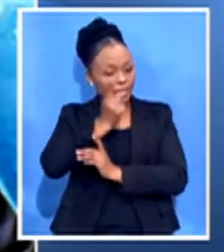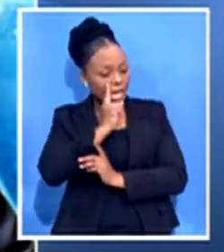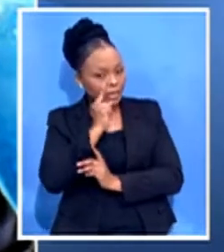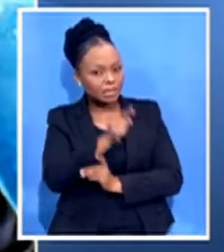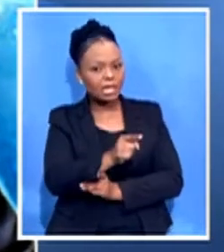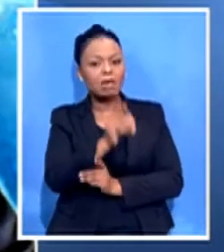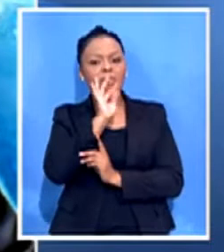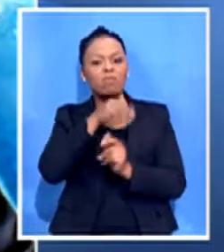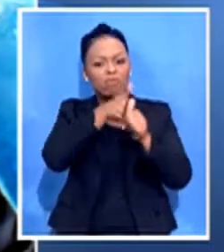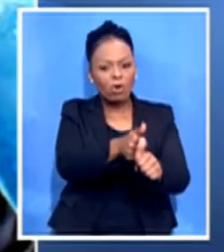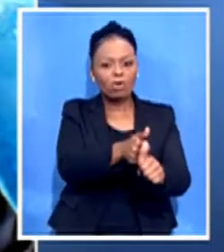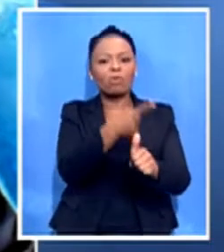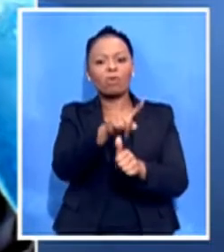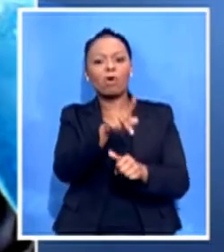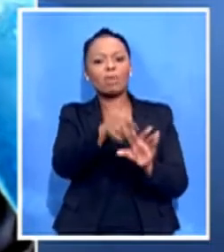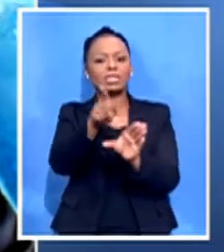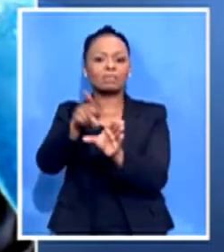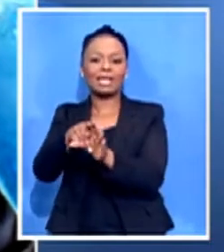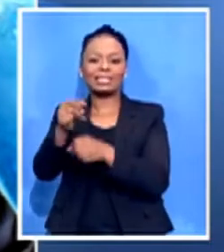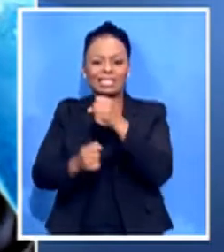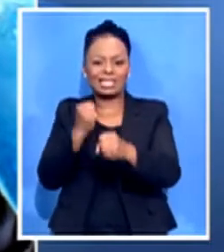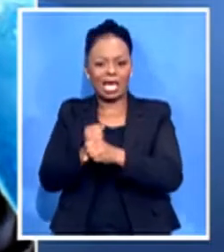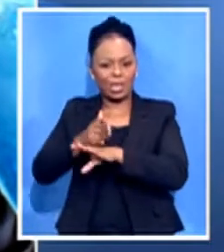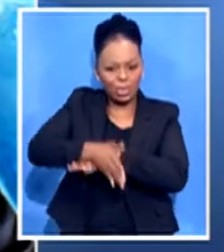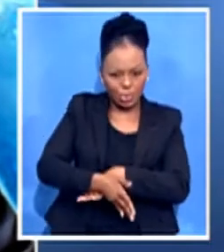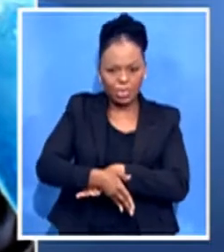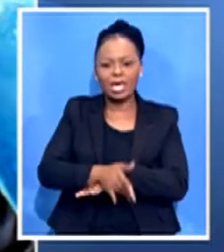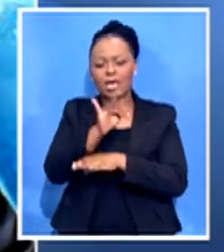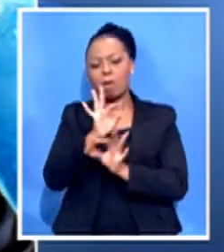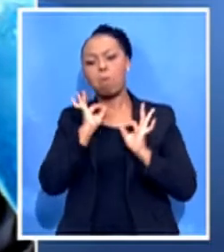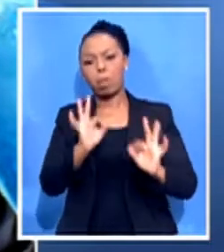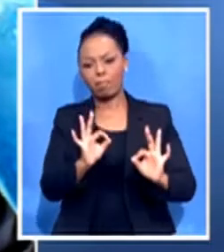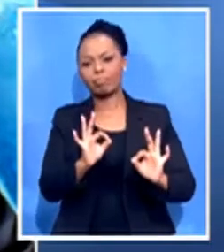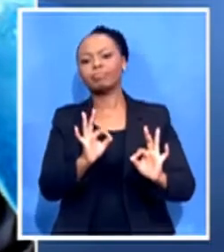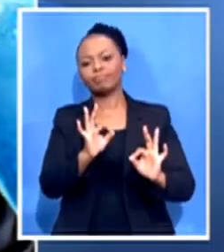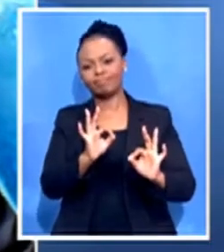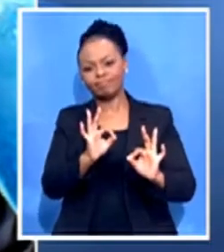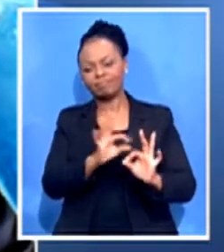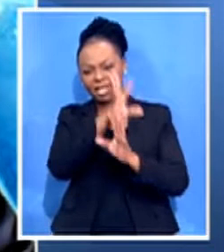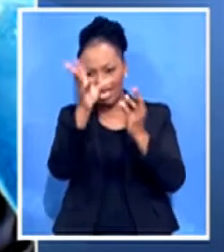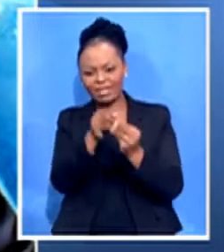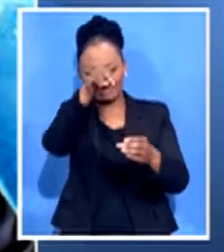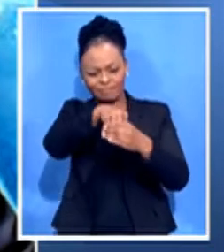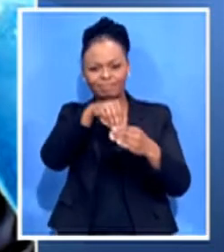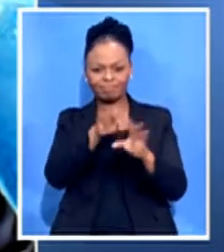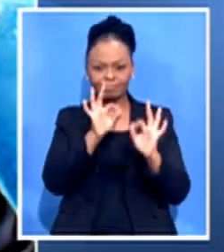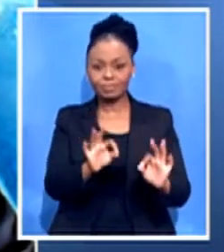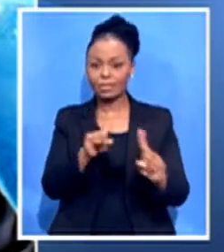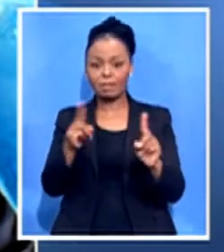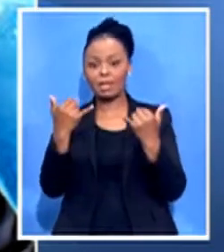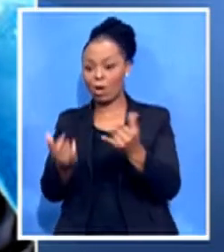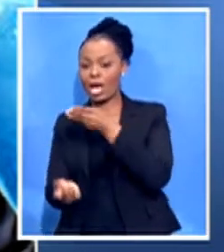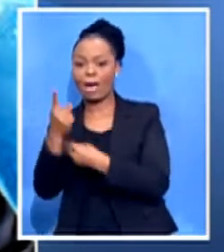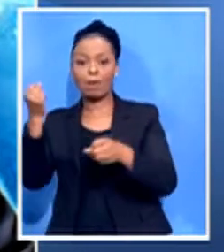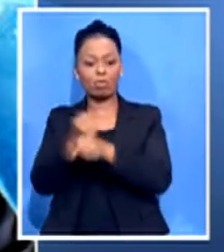years to ensure that you collect all the safety data, which is not the case for COVID-19 vaccines. So this